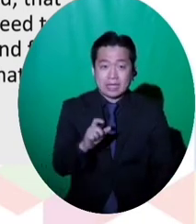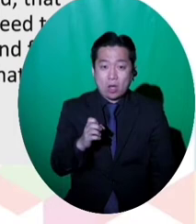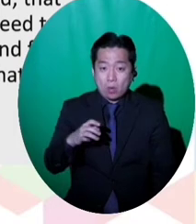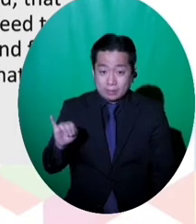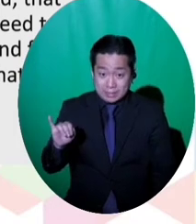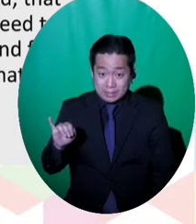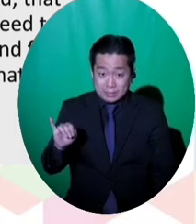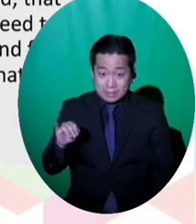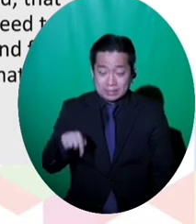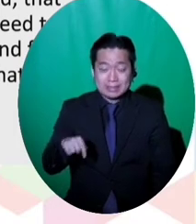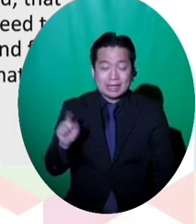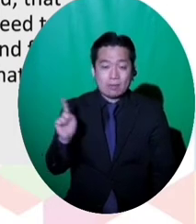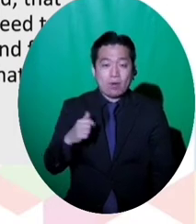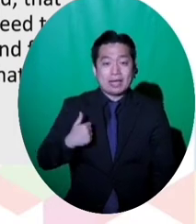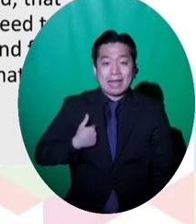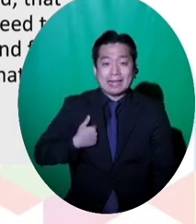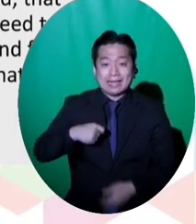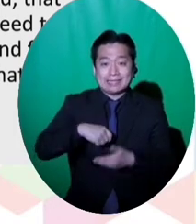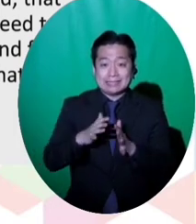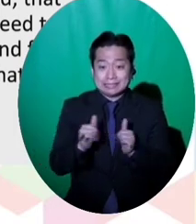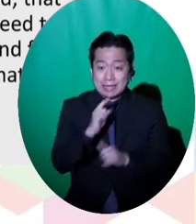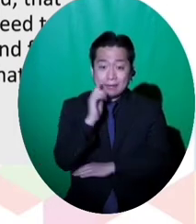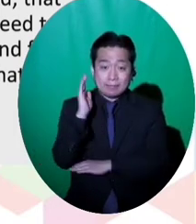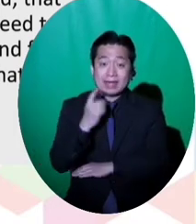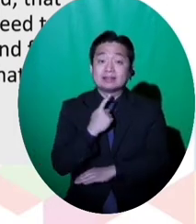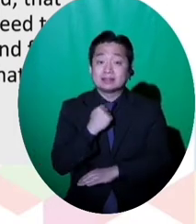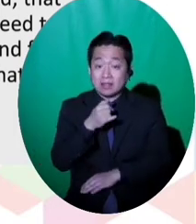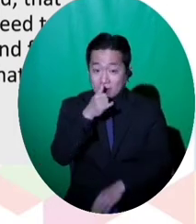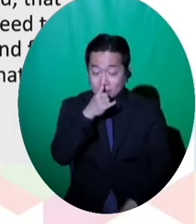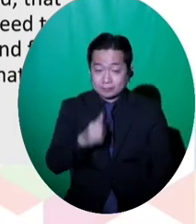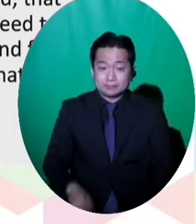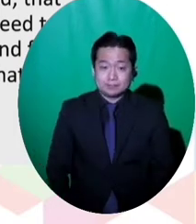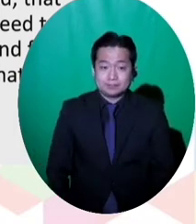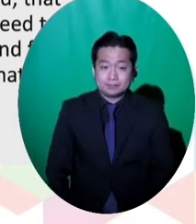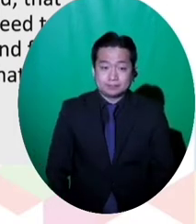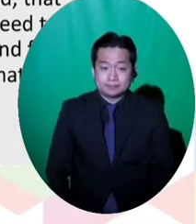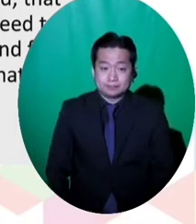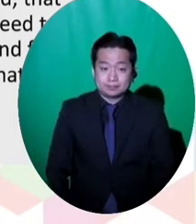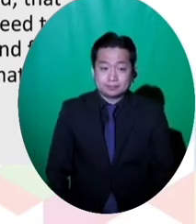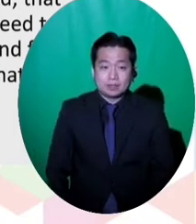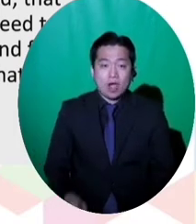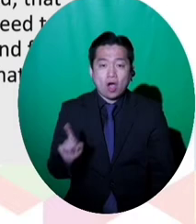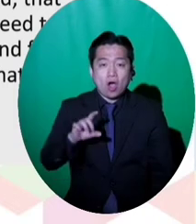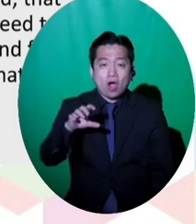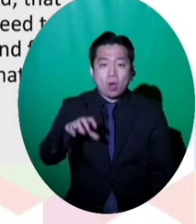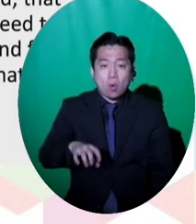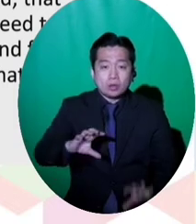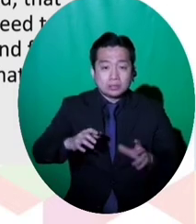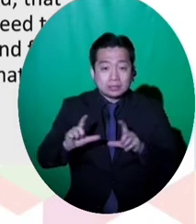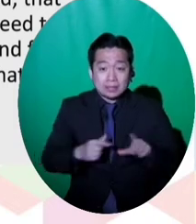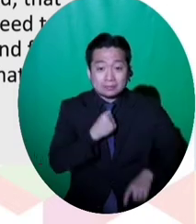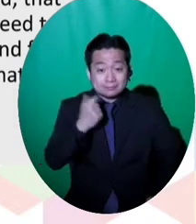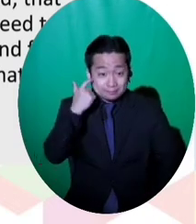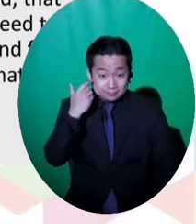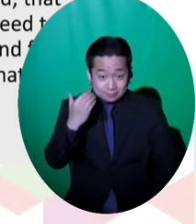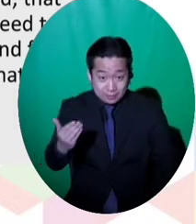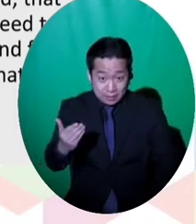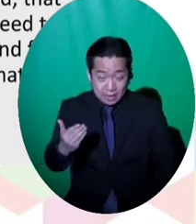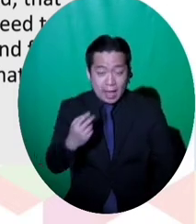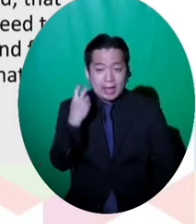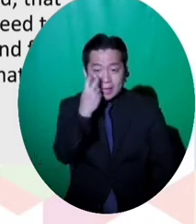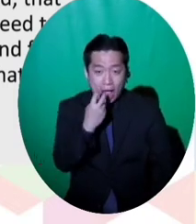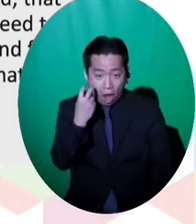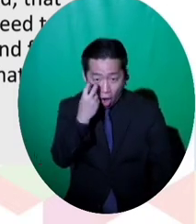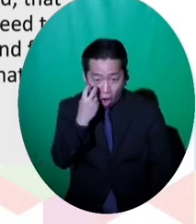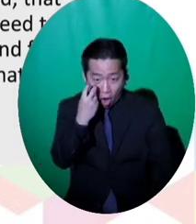wanted, the words care and caretaking came up again and again. Care for the land, for the planet's living systems,